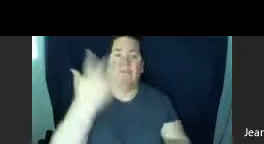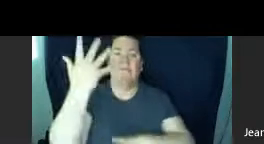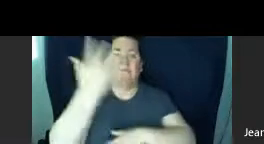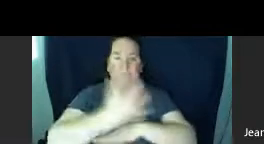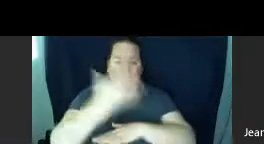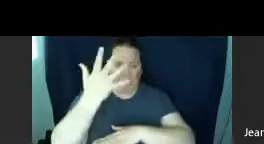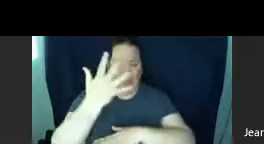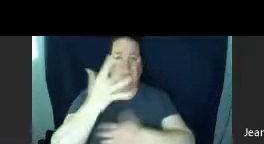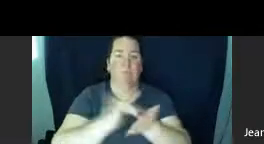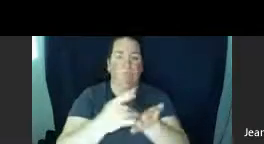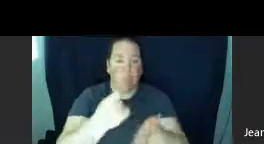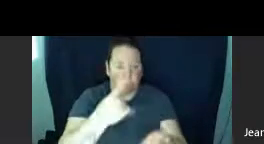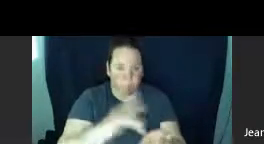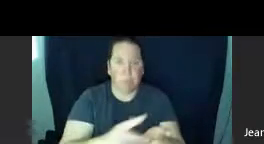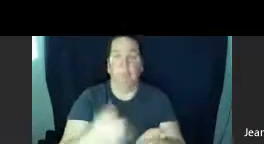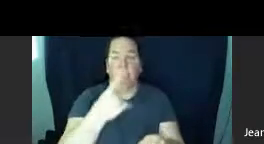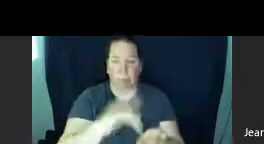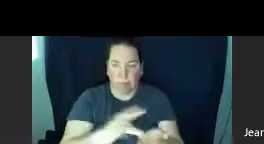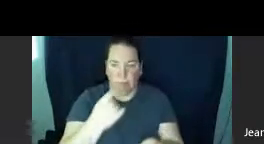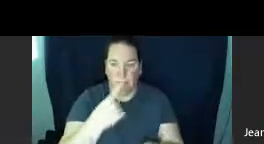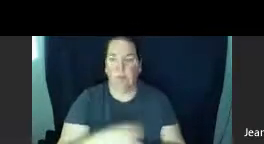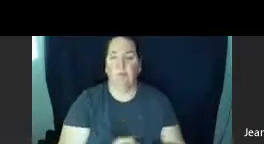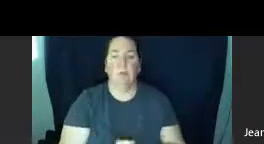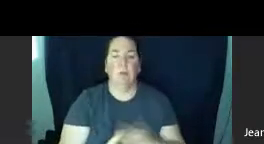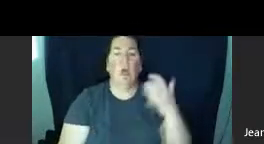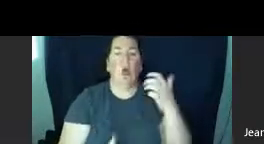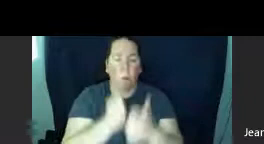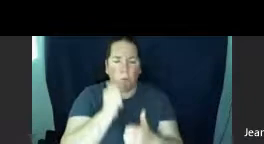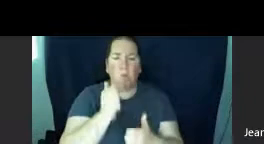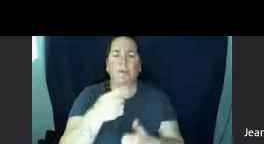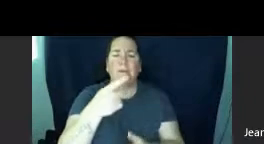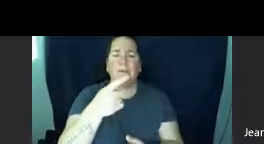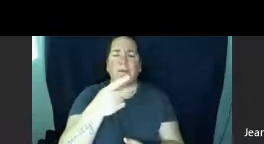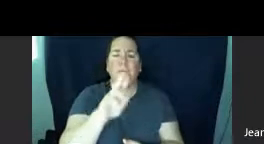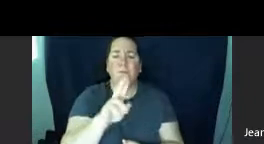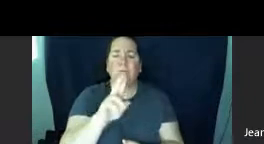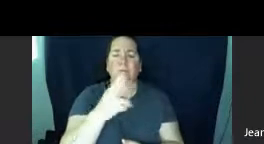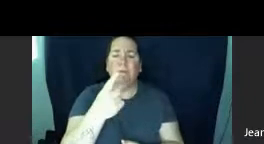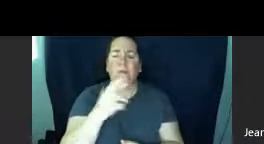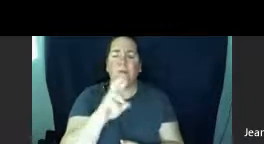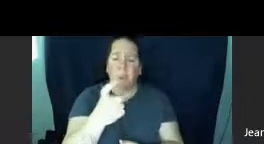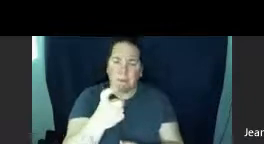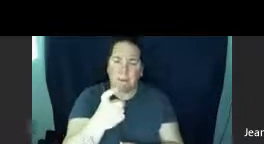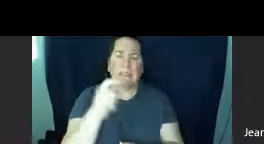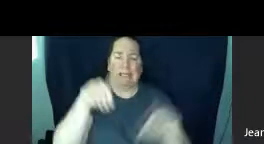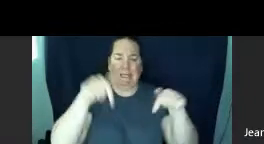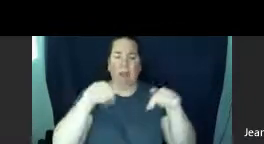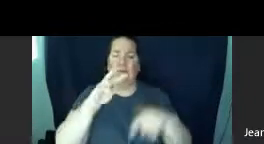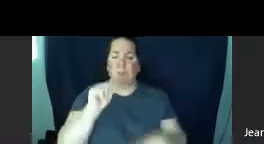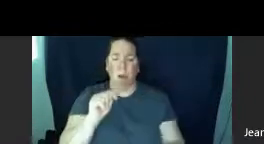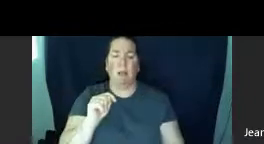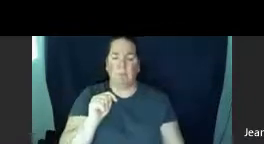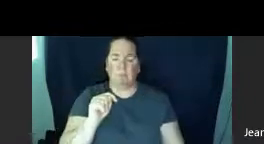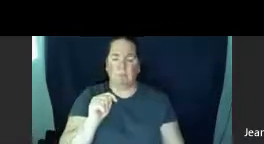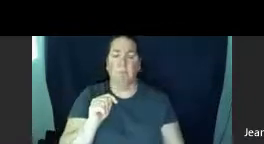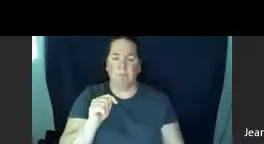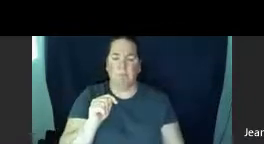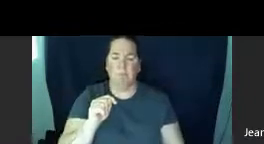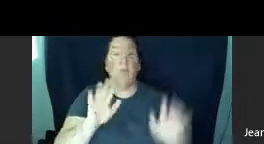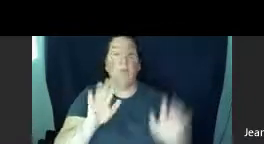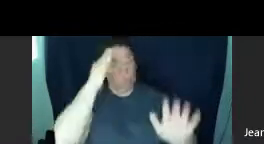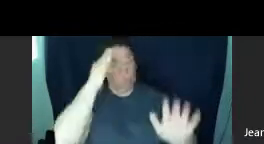days, and it's available at most pharmacies in Vermont right now. It does have moderate to high drug interactions, so this